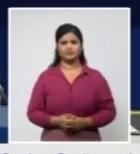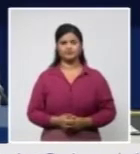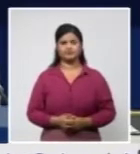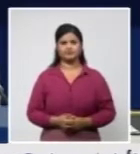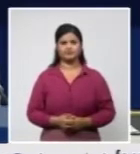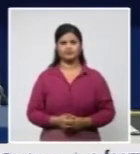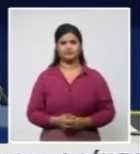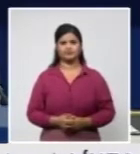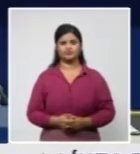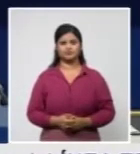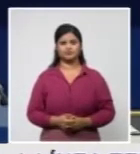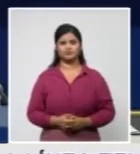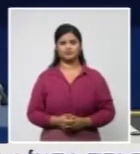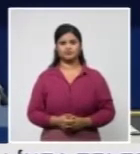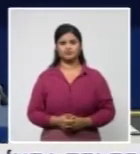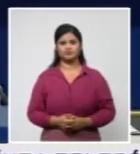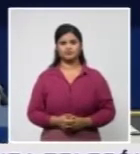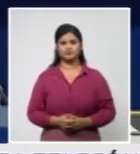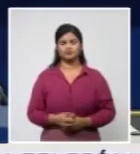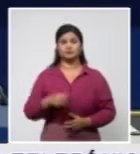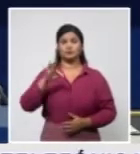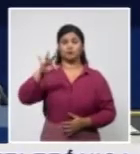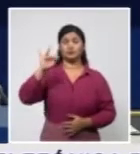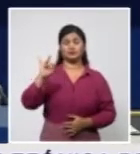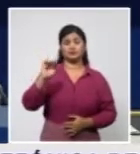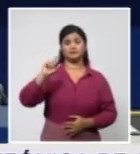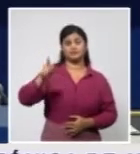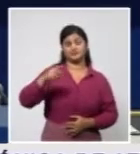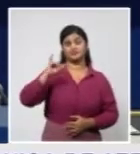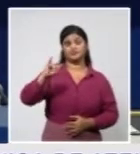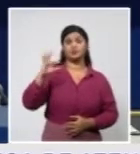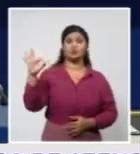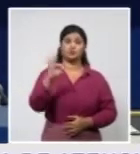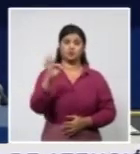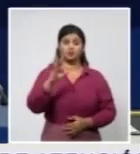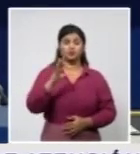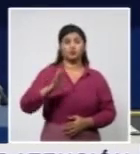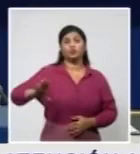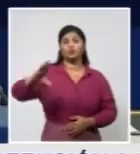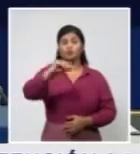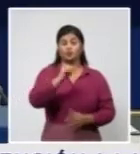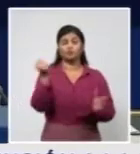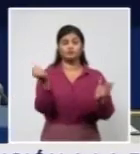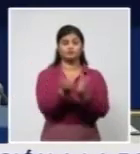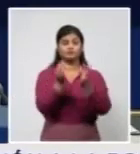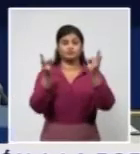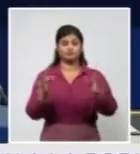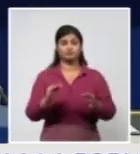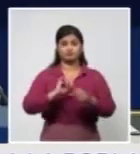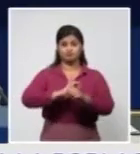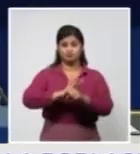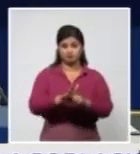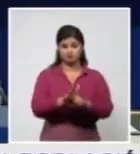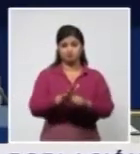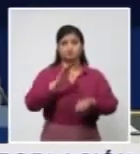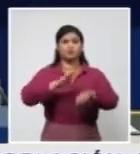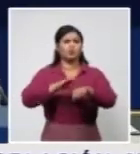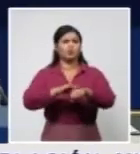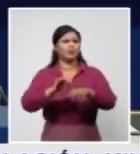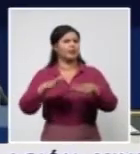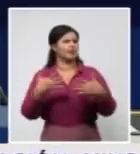2,182 people, or 87.6% of all cases. Of the 37 positive